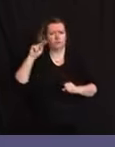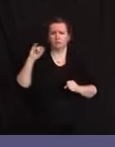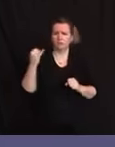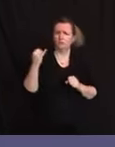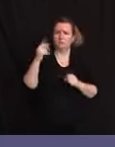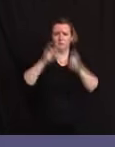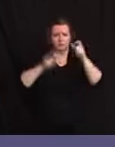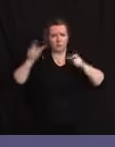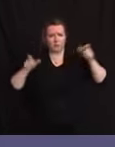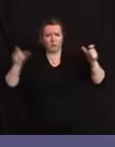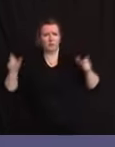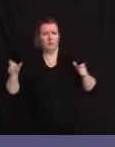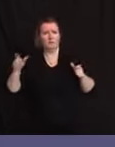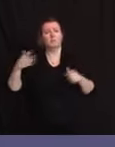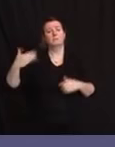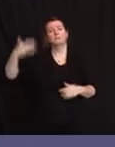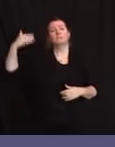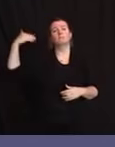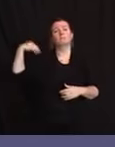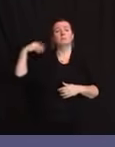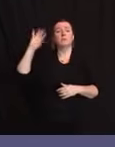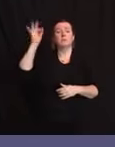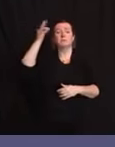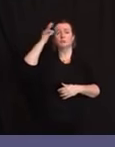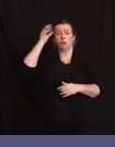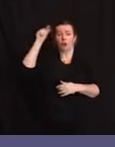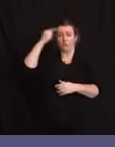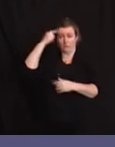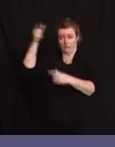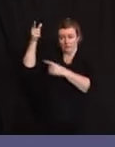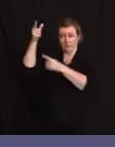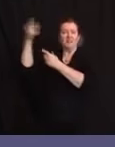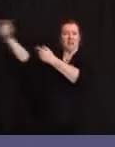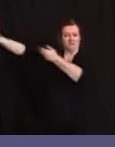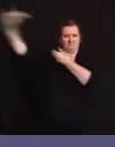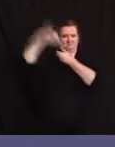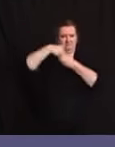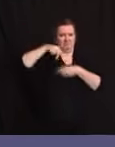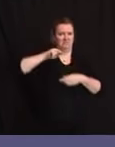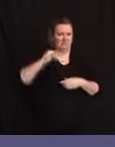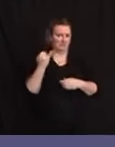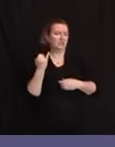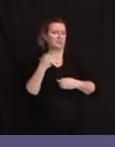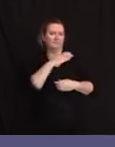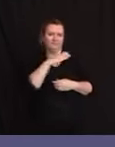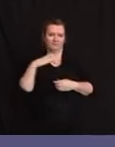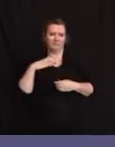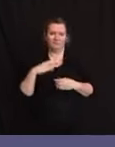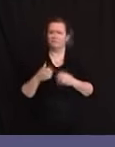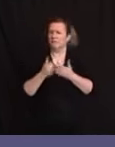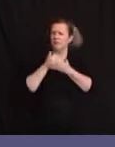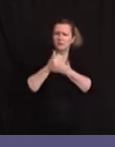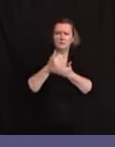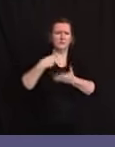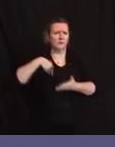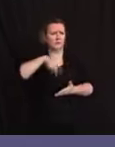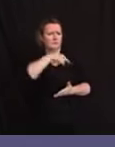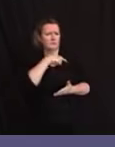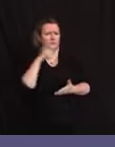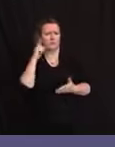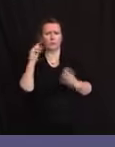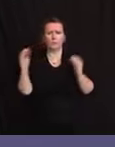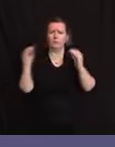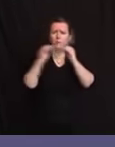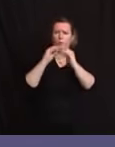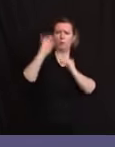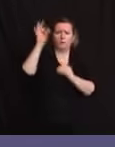government, and I know we'll be able to count on his voice as we continue our push for much needed and significant federal assistance.